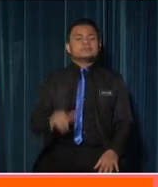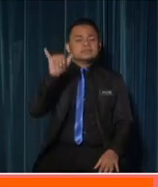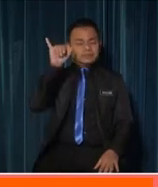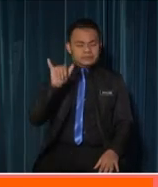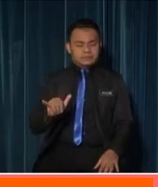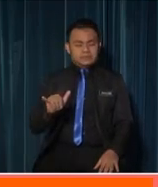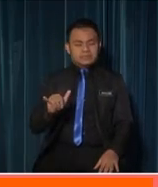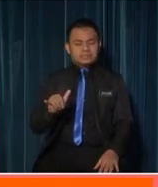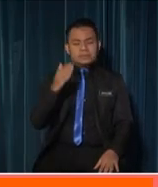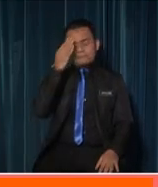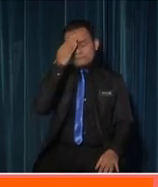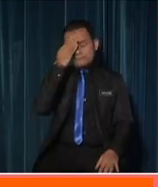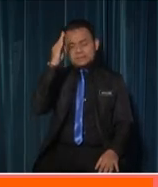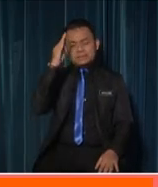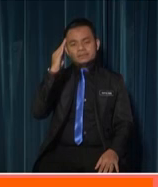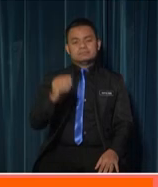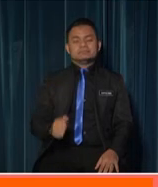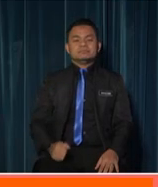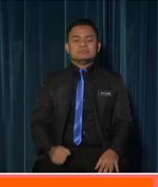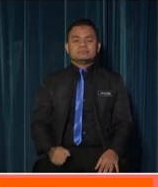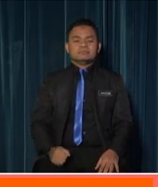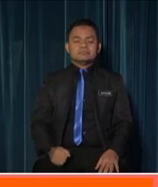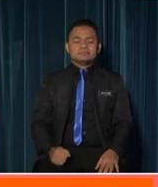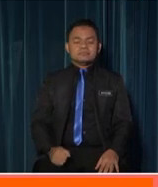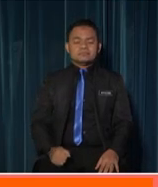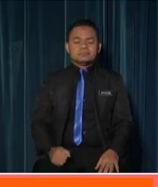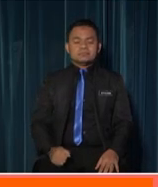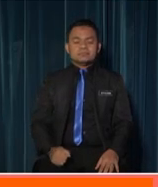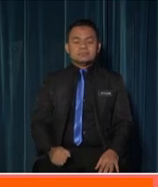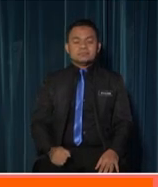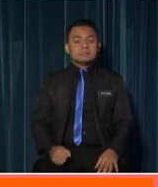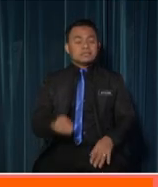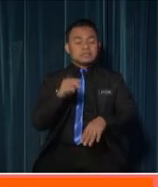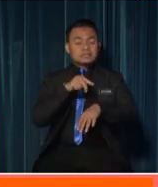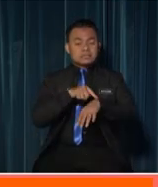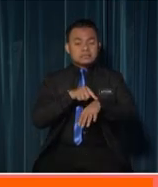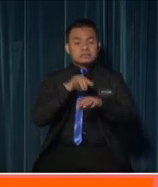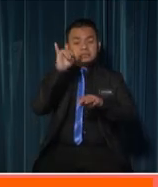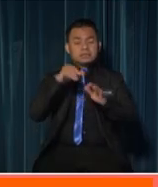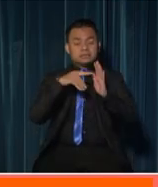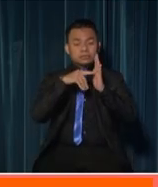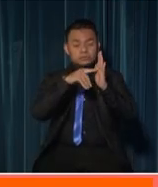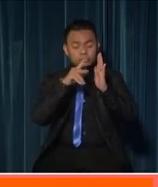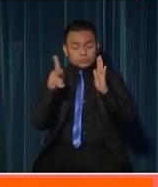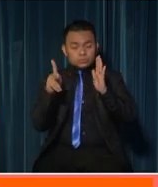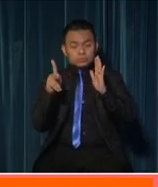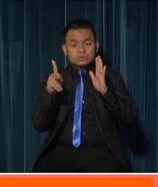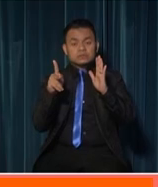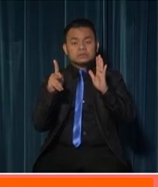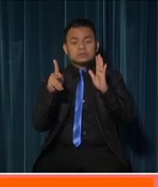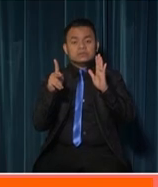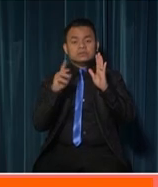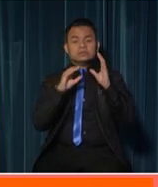Yes! Brilliant! The time shown on the clock face is